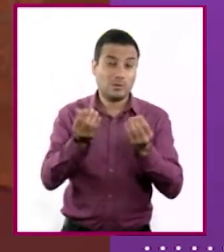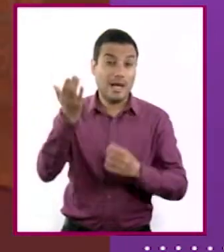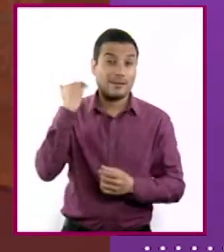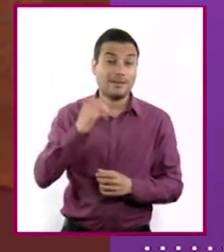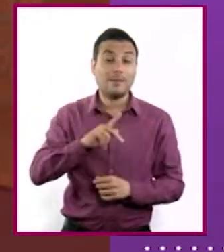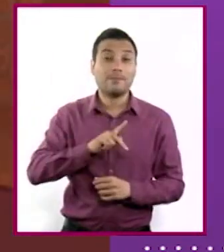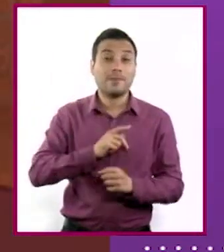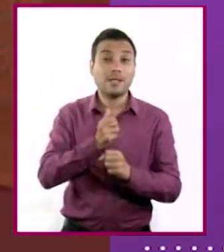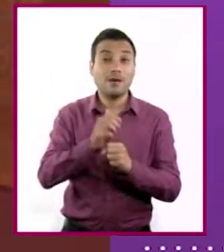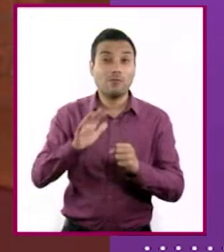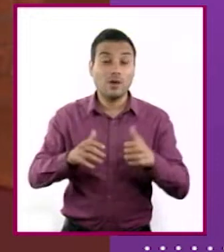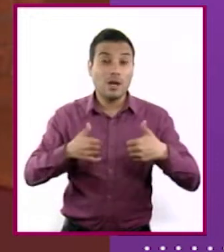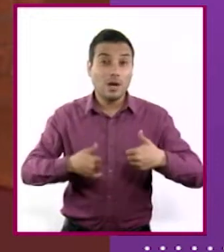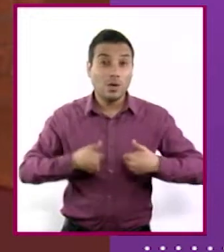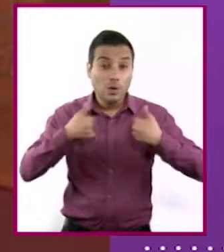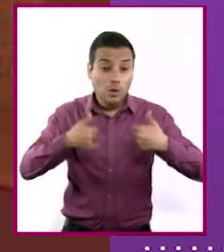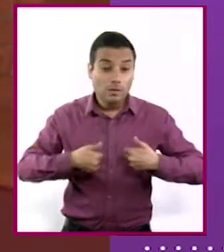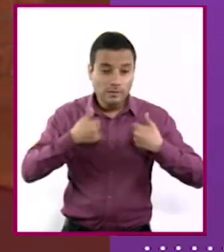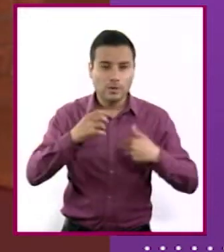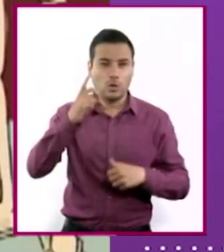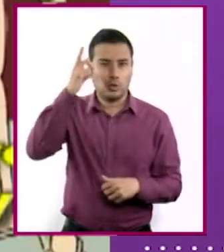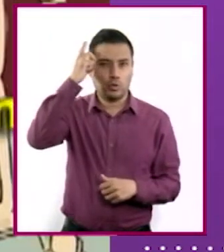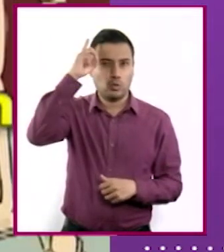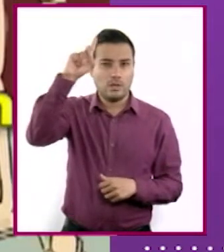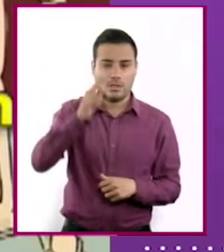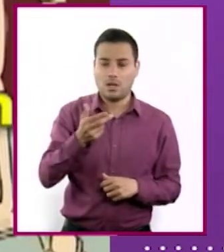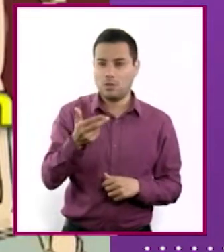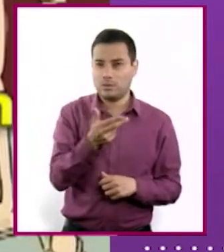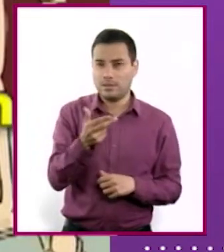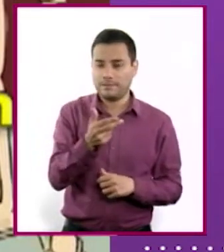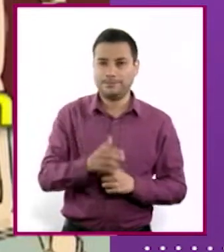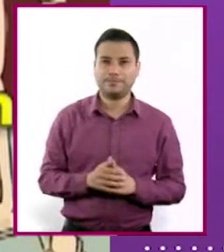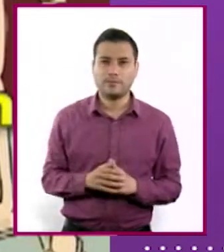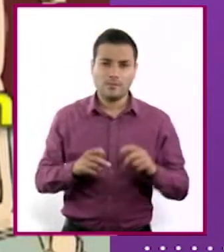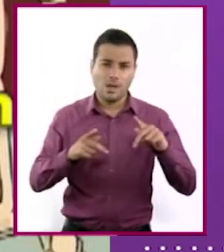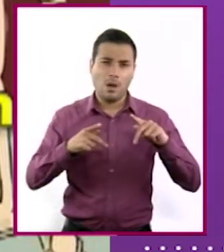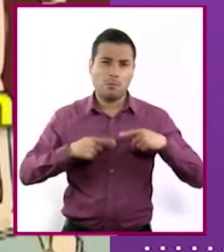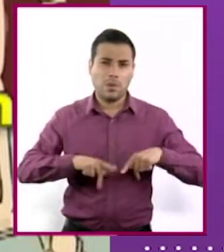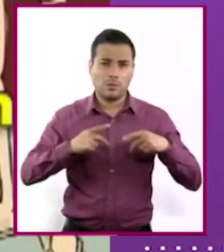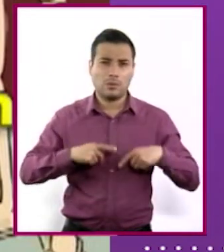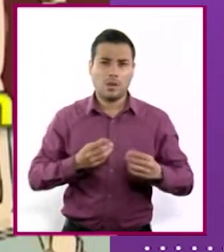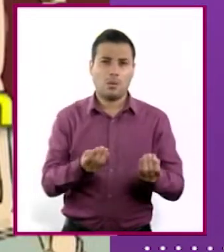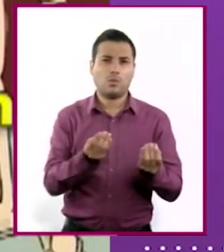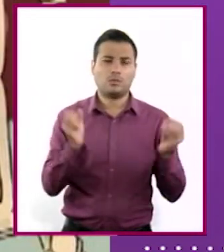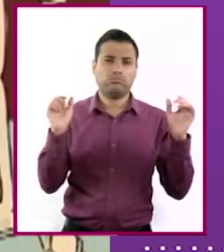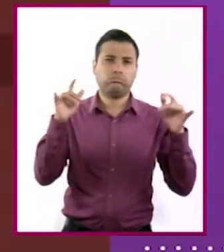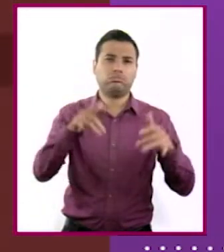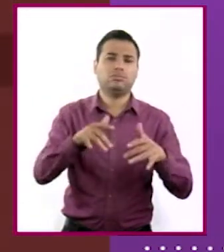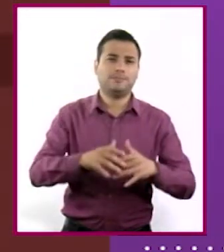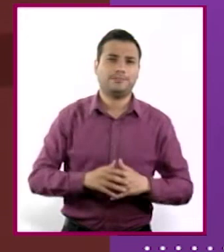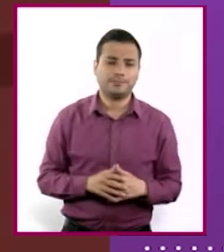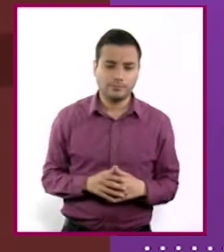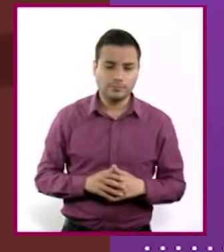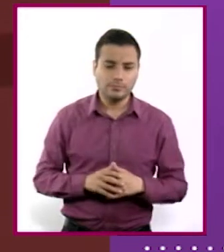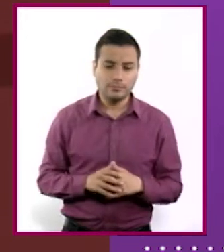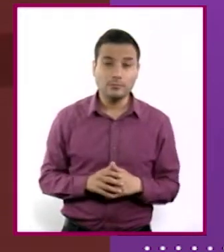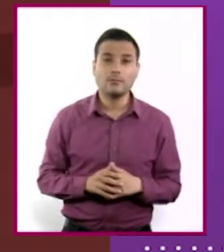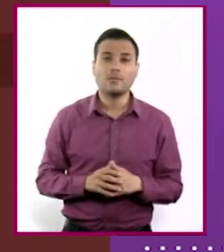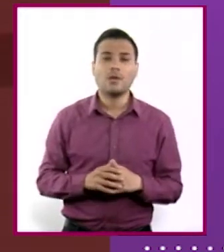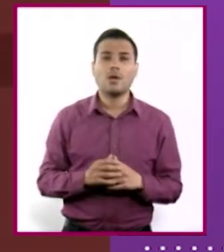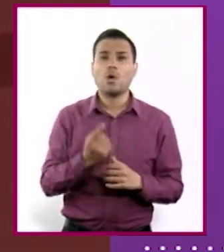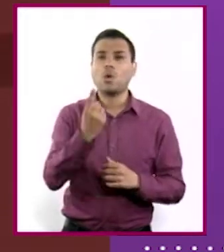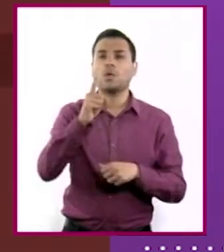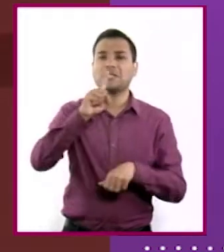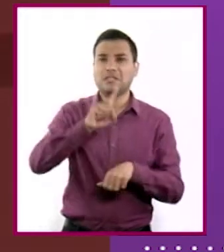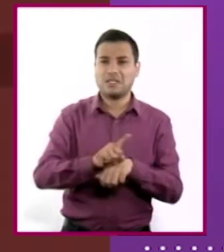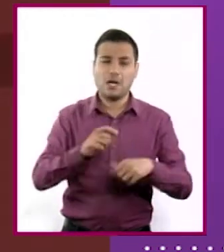was young, she owned a small hotel. She received people from all over the country. Once, a young couple